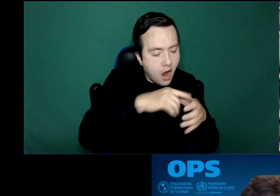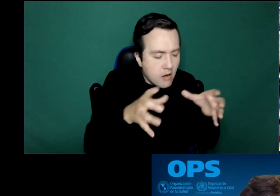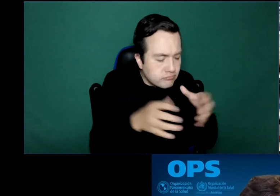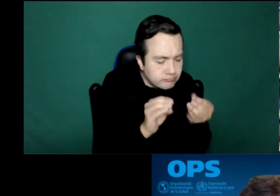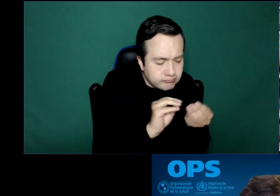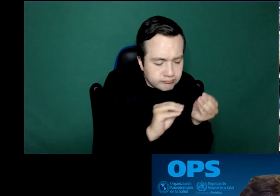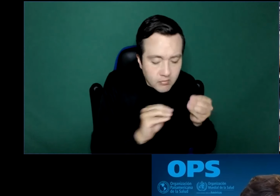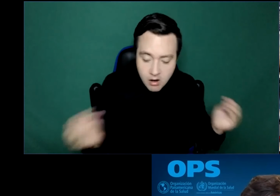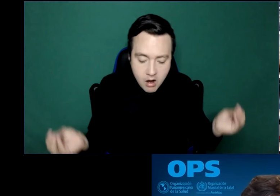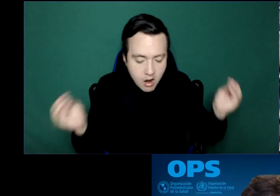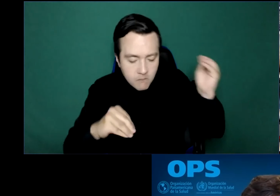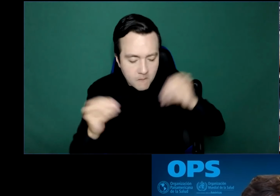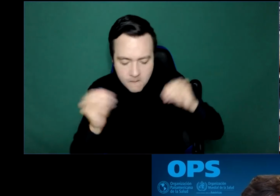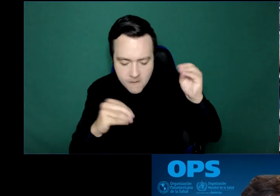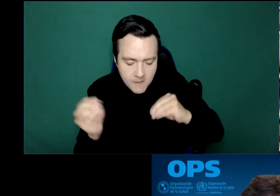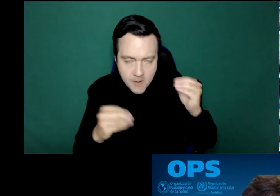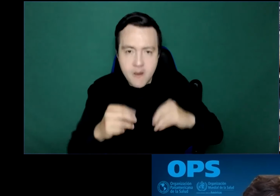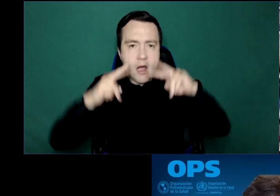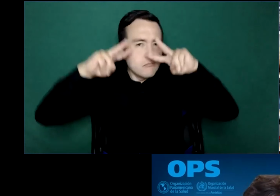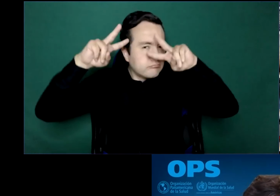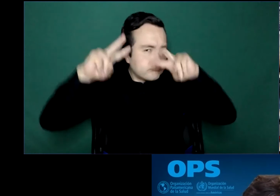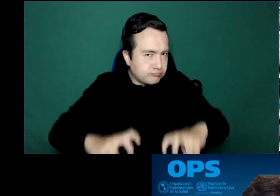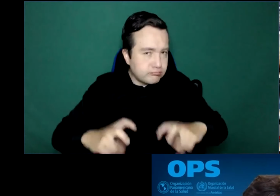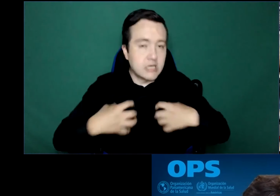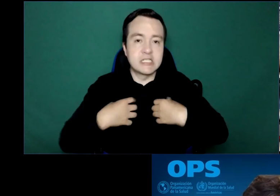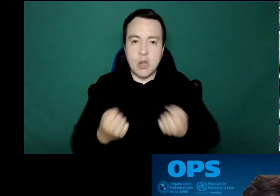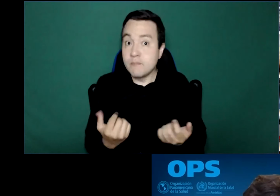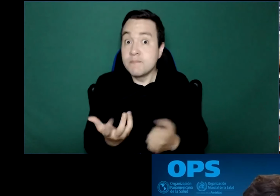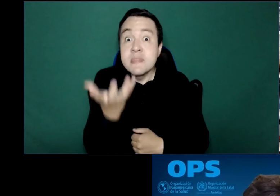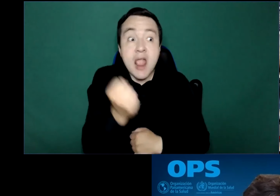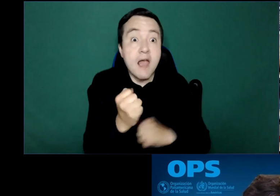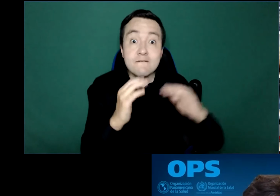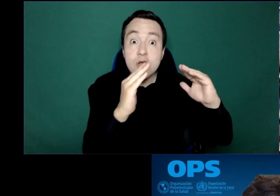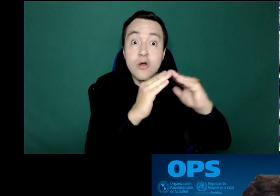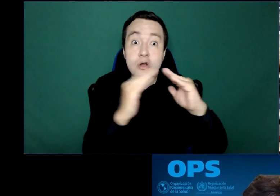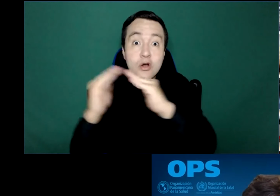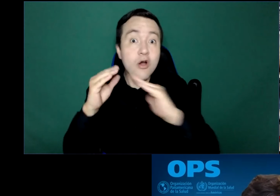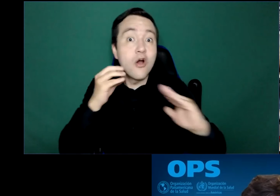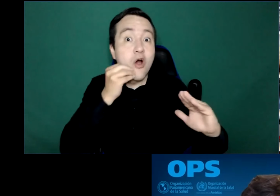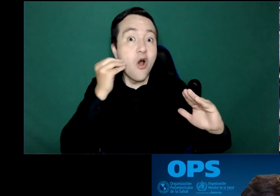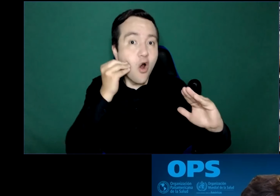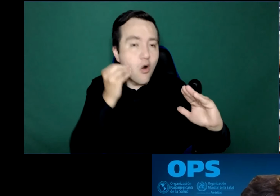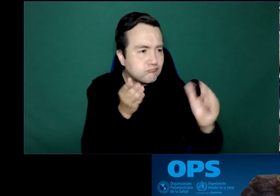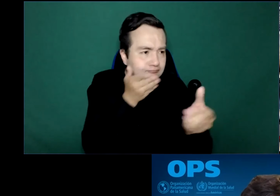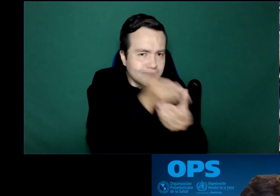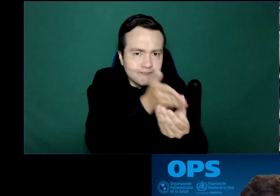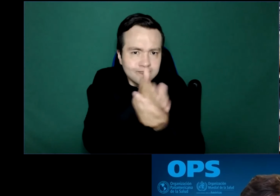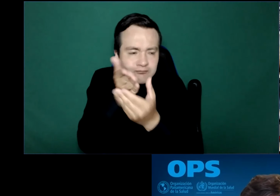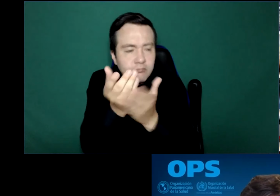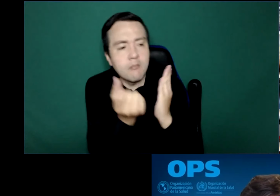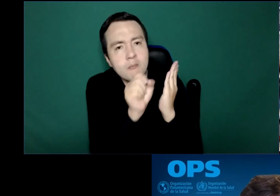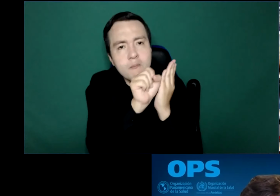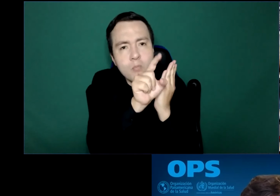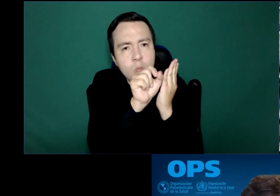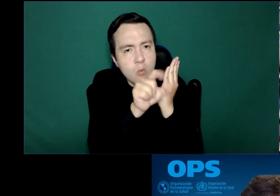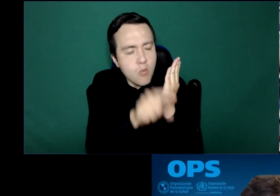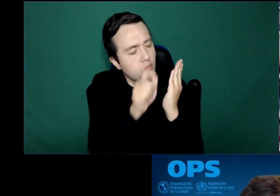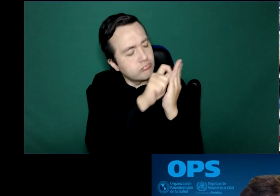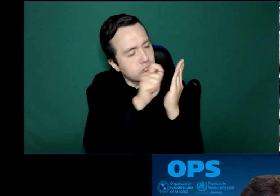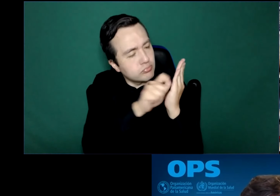not the classical ones to consider the investigation of health, like household surveys, which gives us information